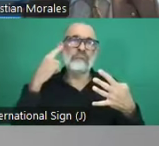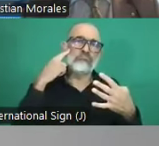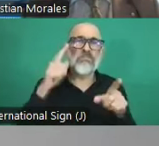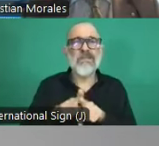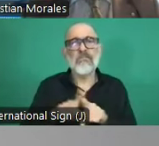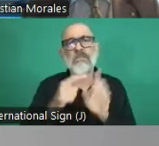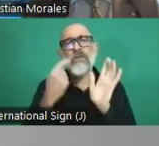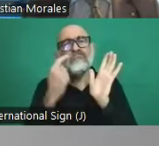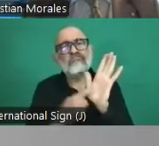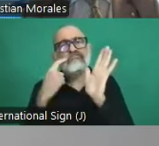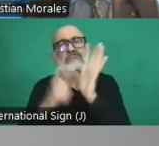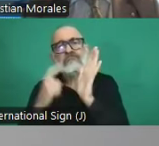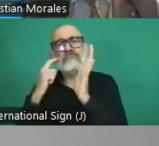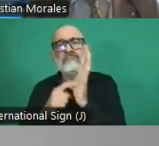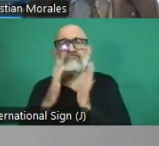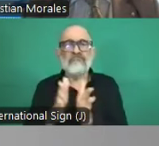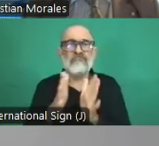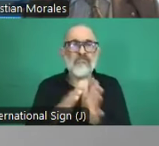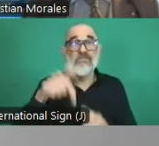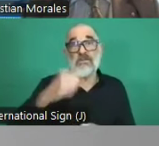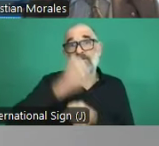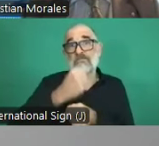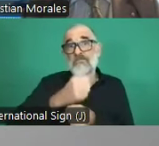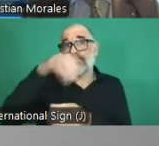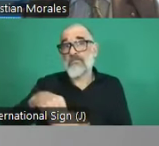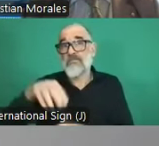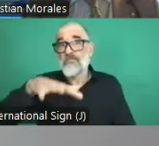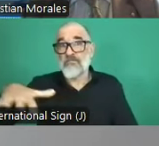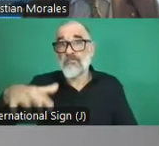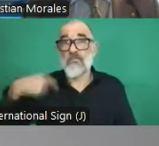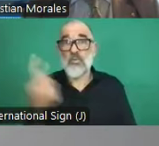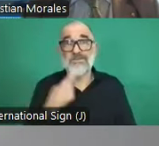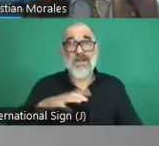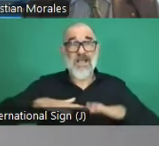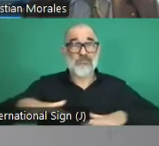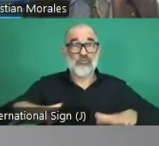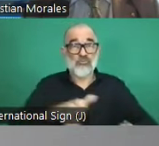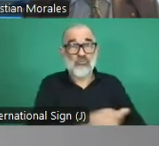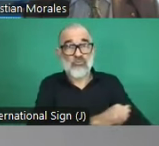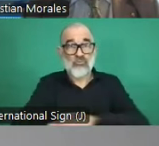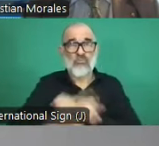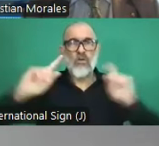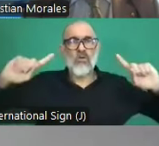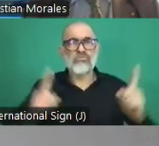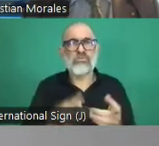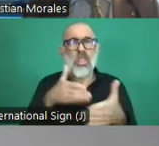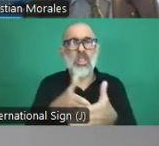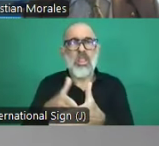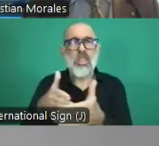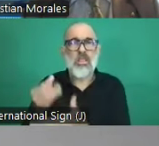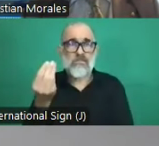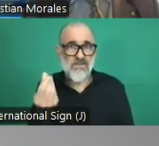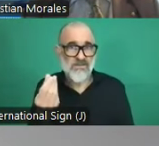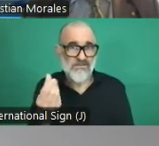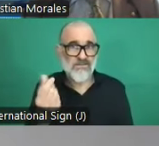our actions, is the reduction of financial and organizational barriers with a focus on equity and the protection of the